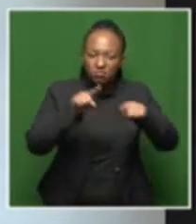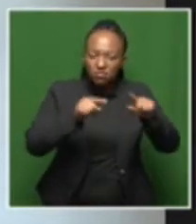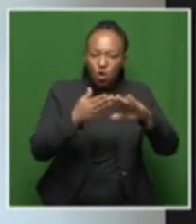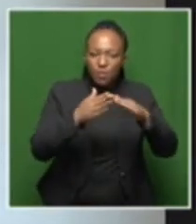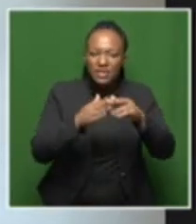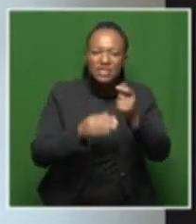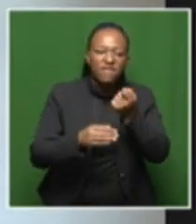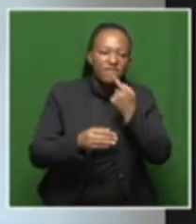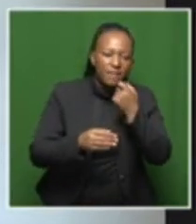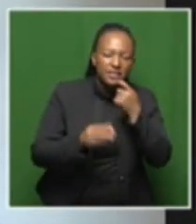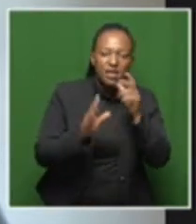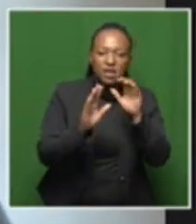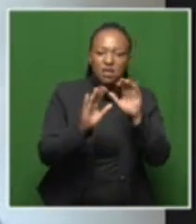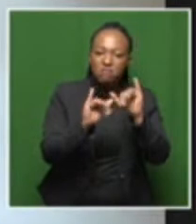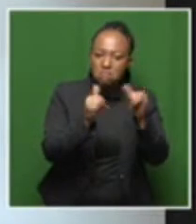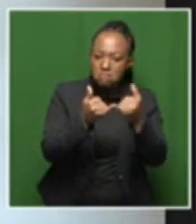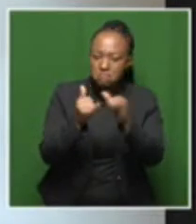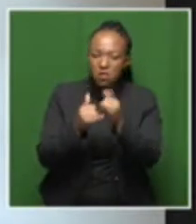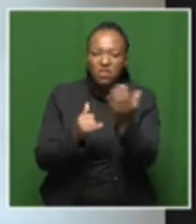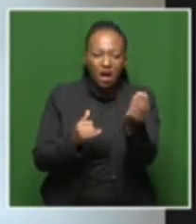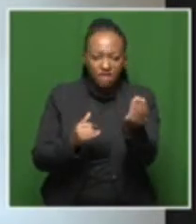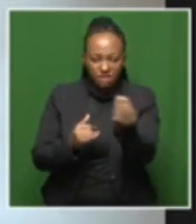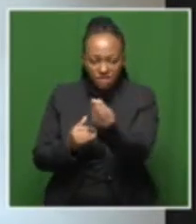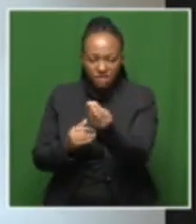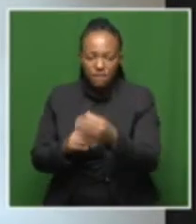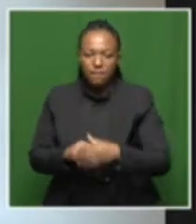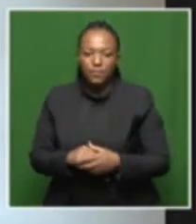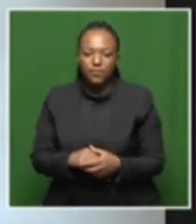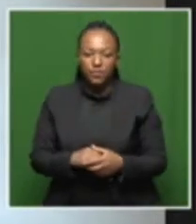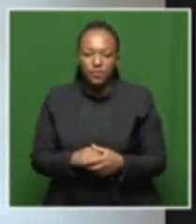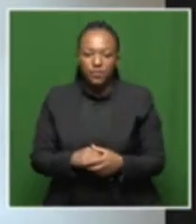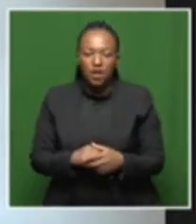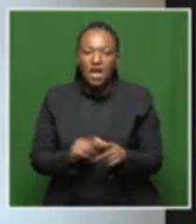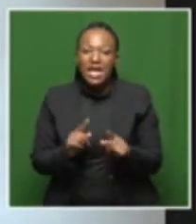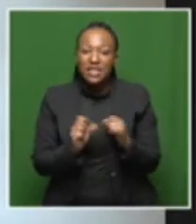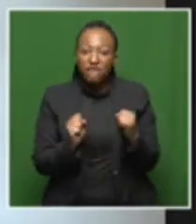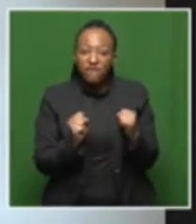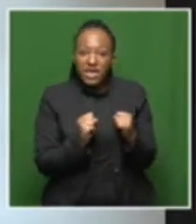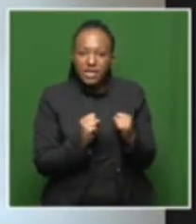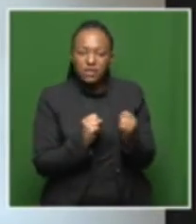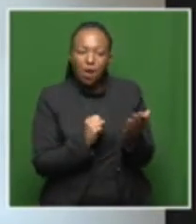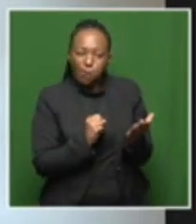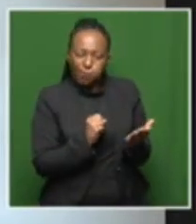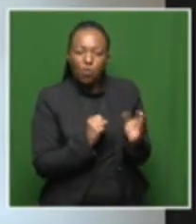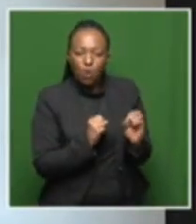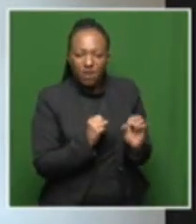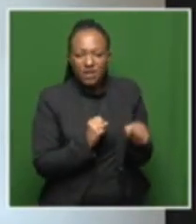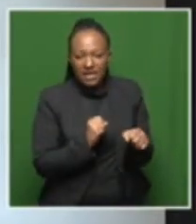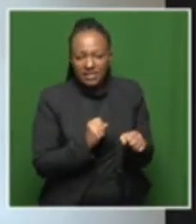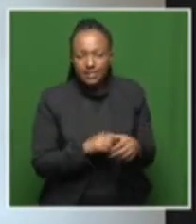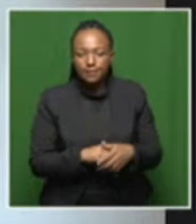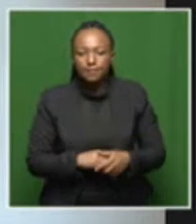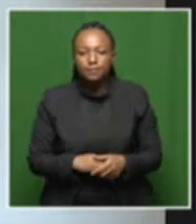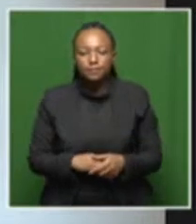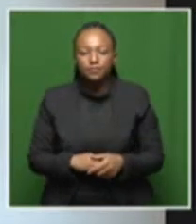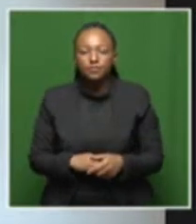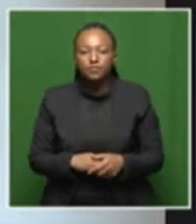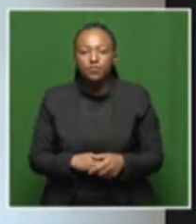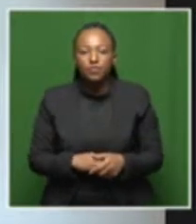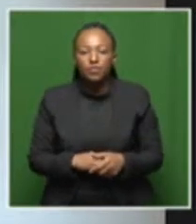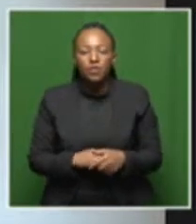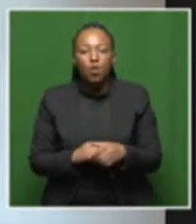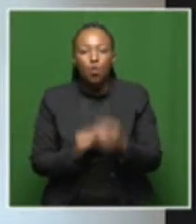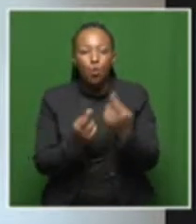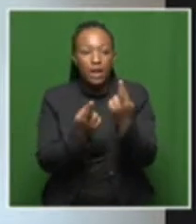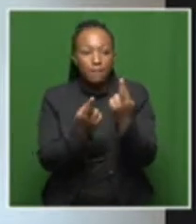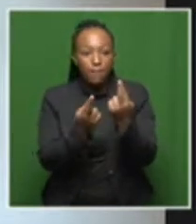community pharmacies and so forth. So that's what's in fridges at the moment. And we get a report every